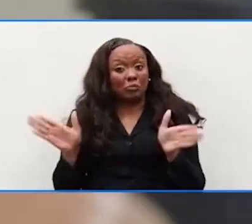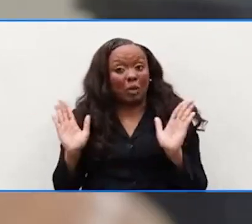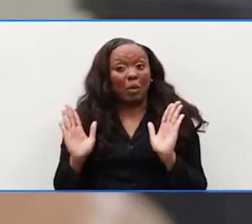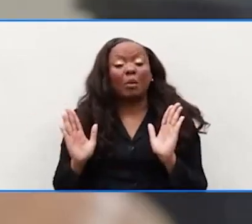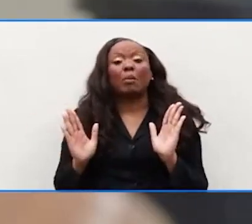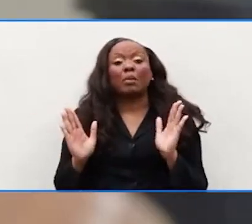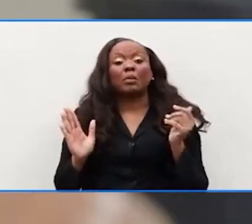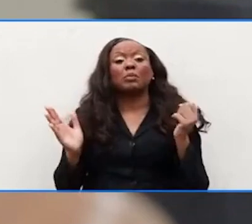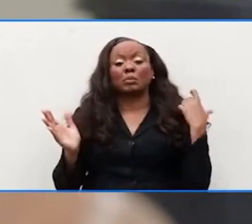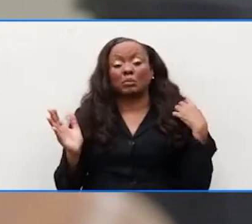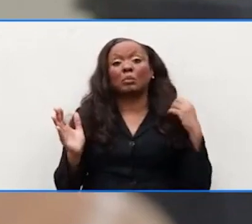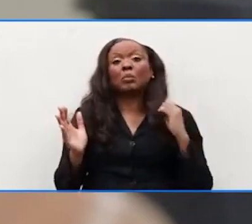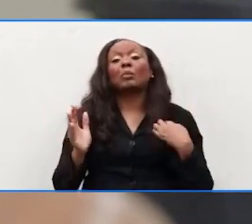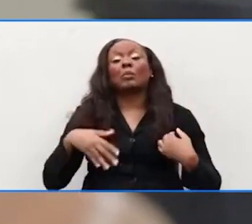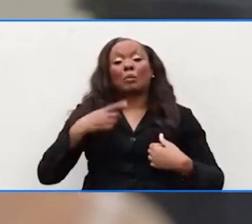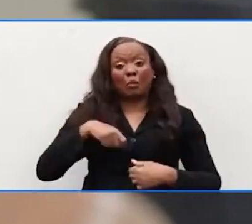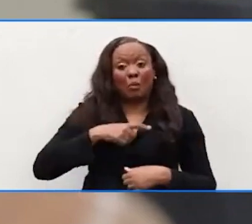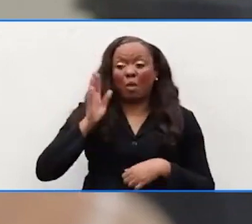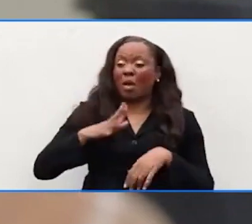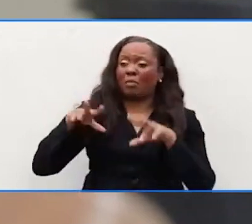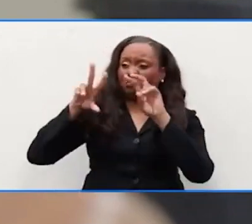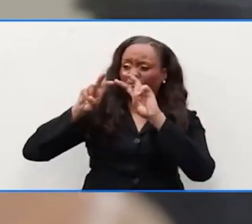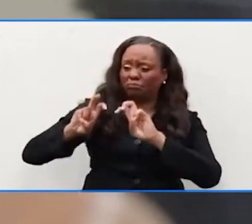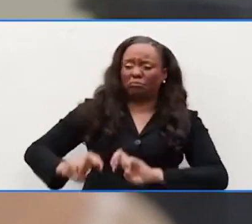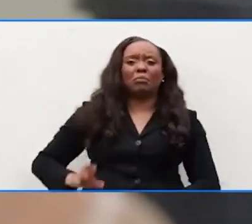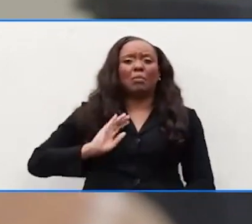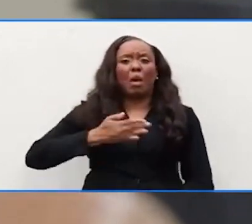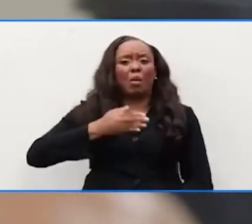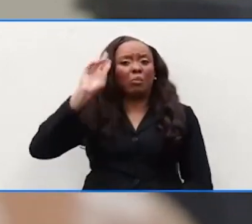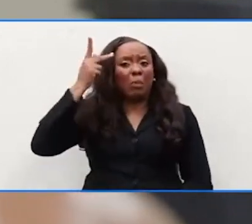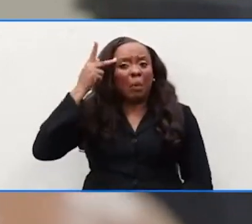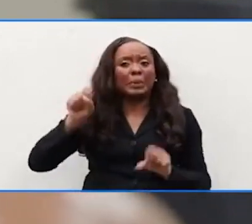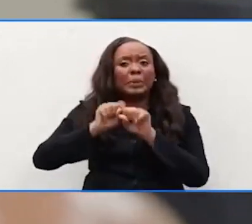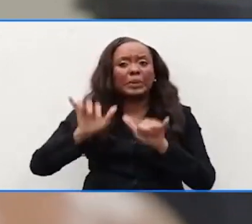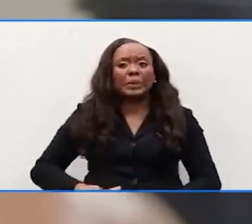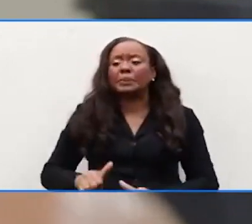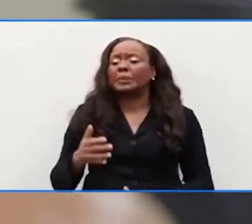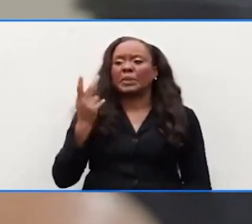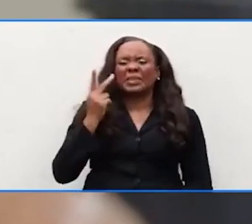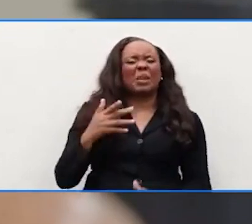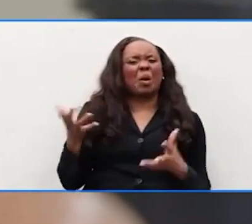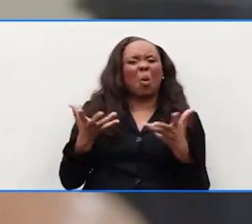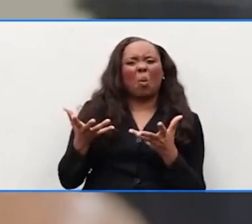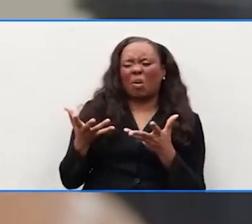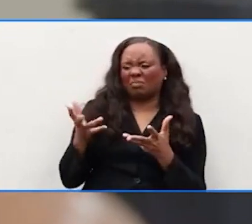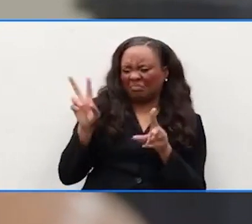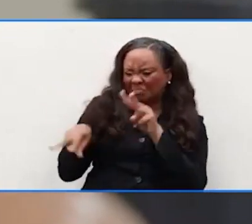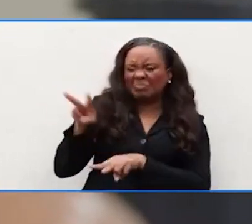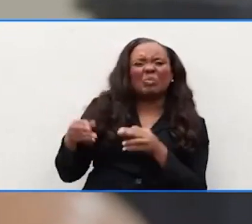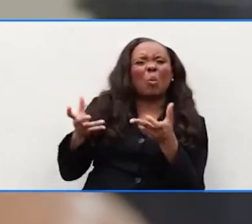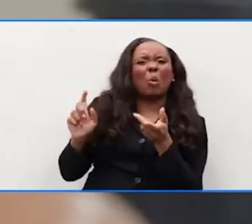are to look at our current parliamentary system and see what reforms need to be